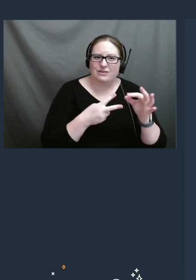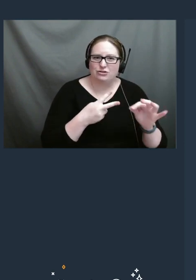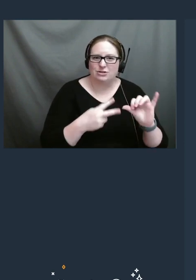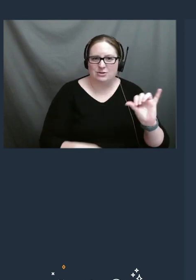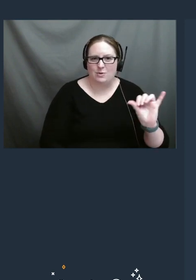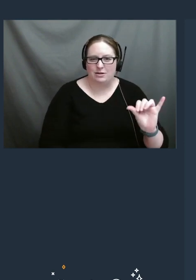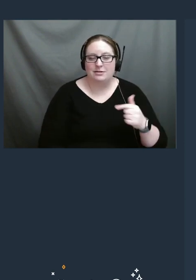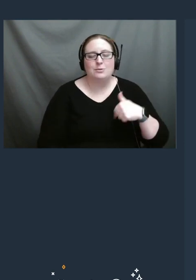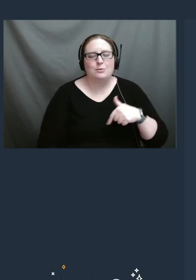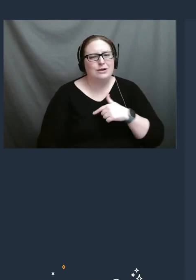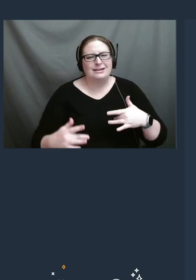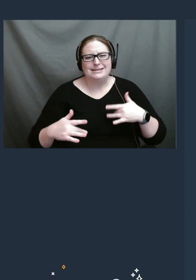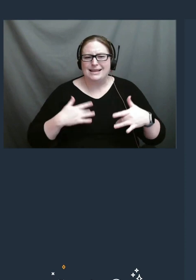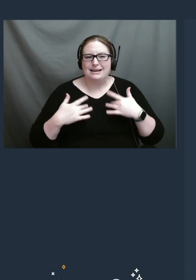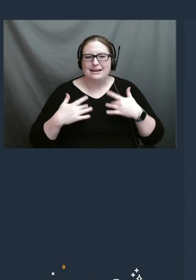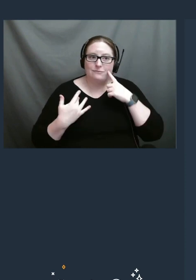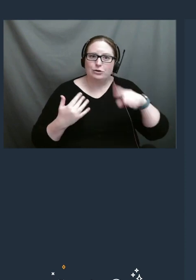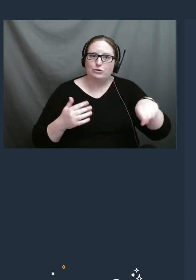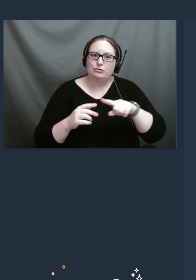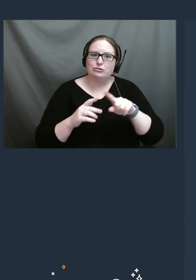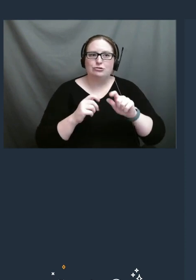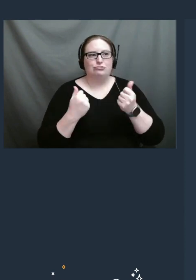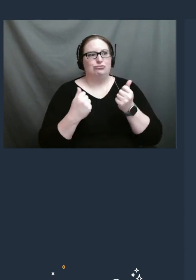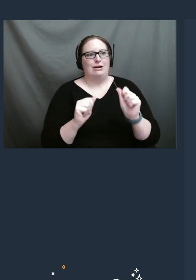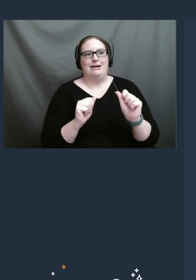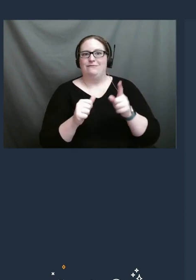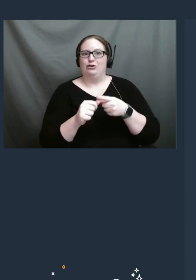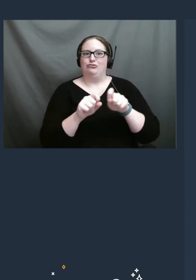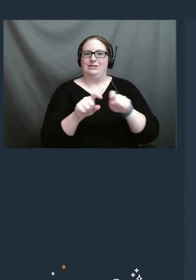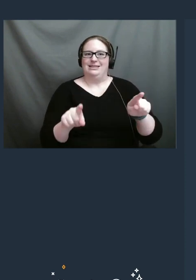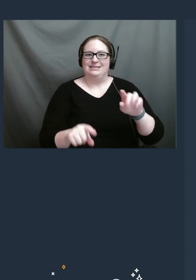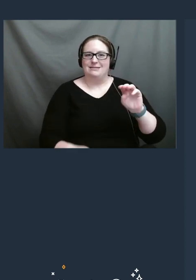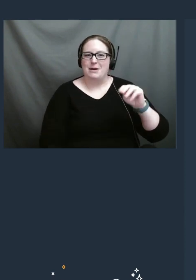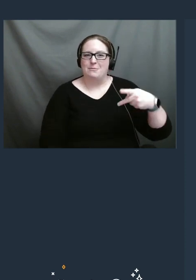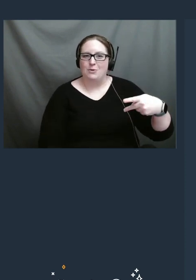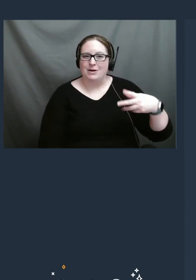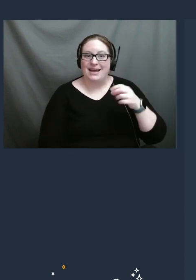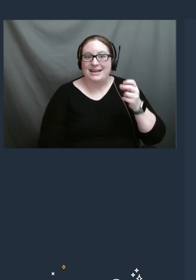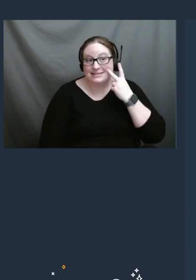for you to try out this first release of Mount Point for Amazon S3 and to see what we build with it.